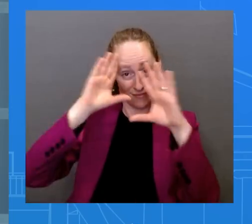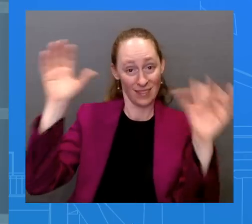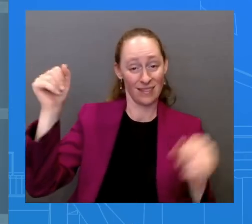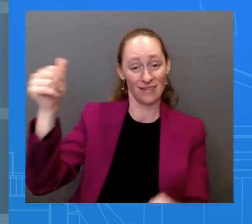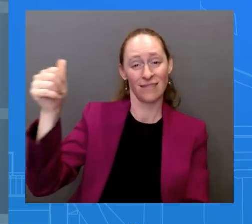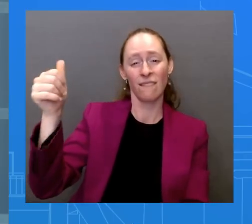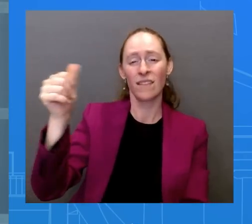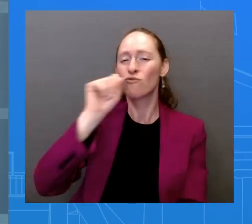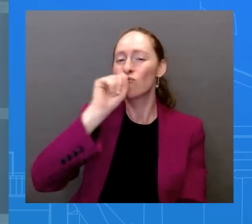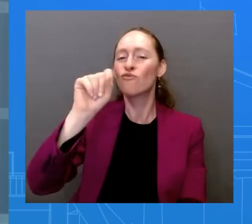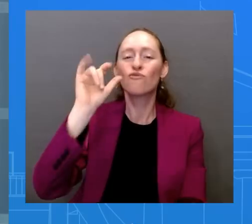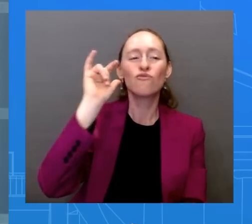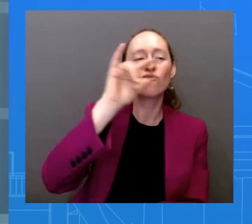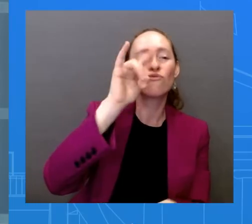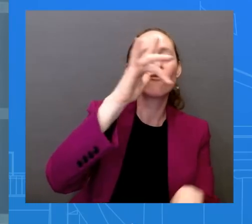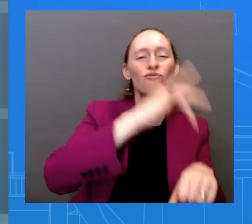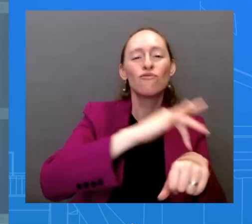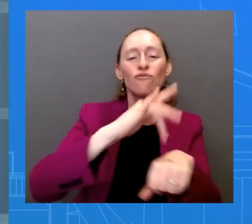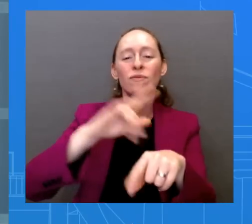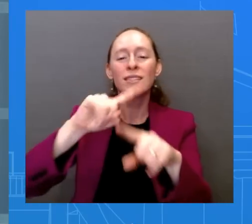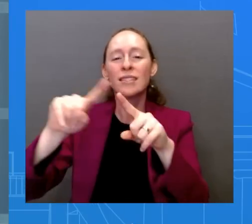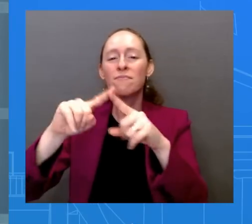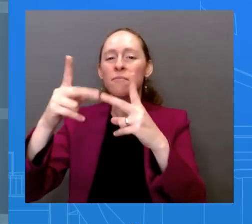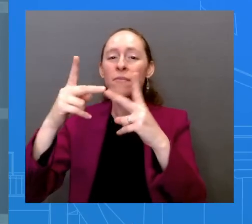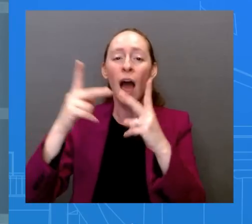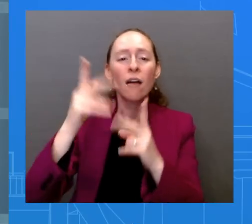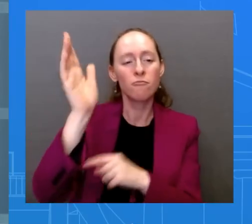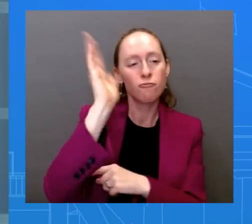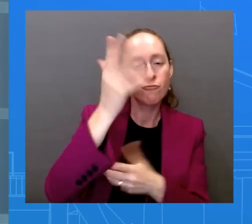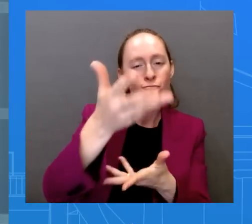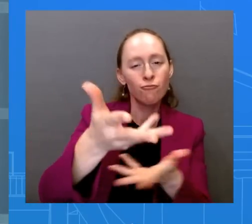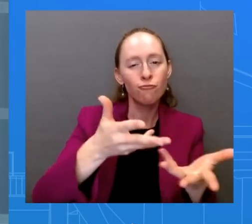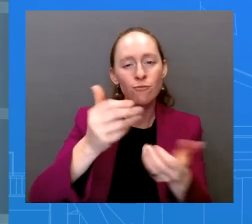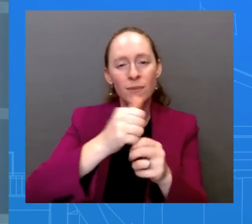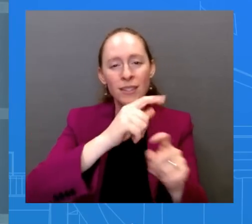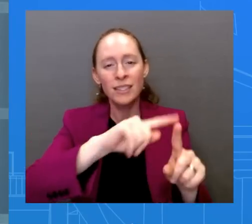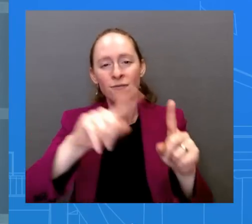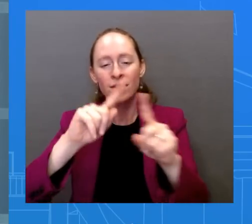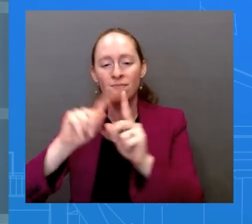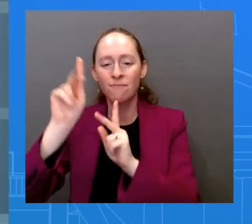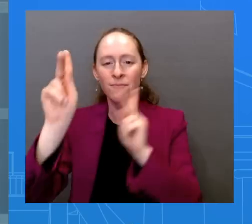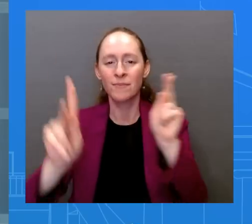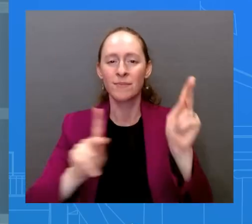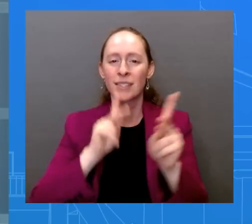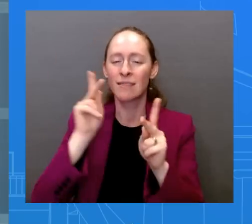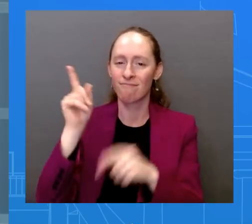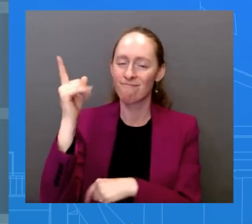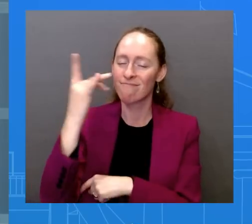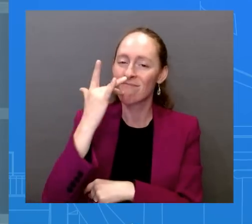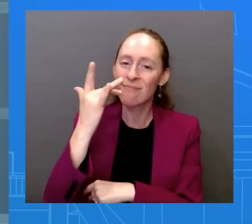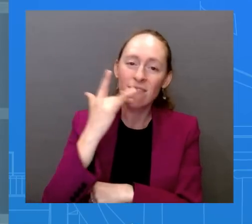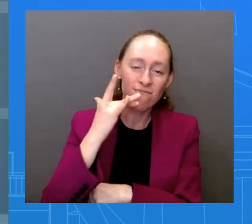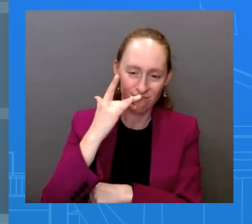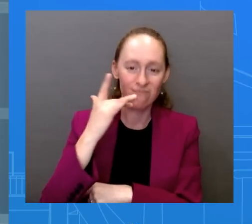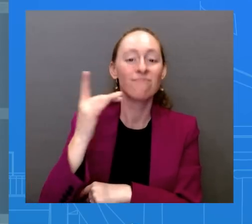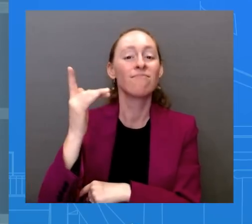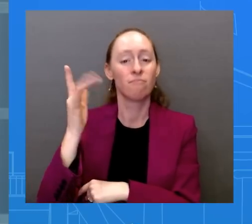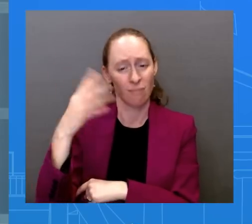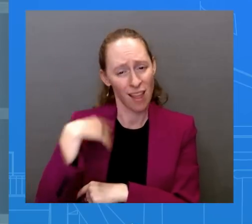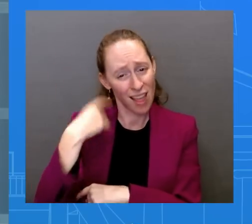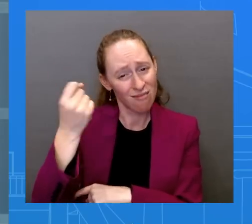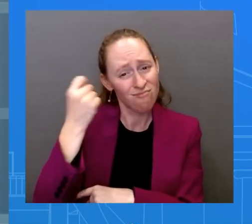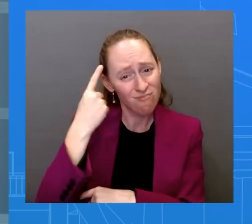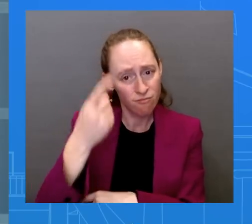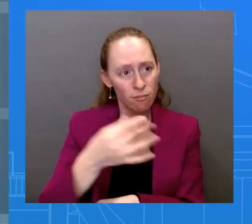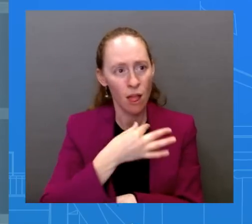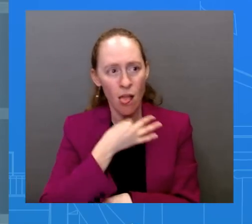country, talking directly to the American people. And that's what we are going to do. I understand what you're saying about the poll. I understand what you're saying about